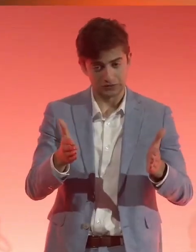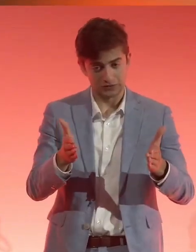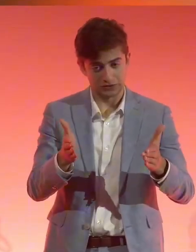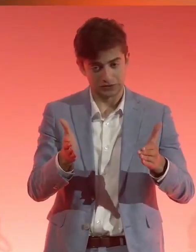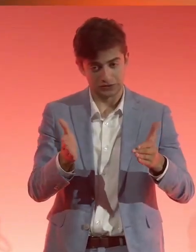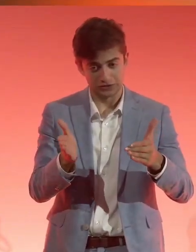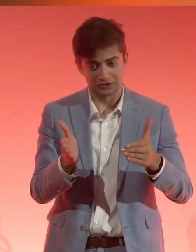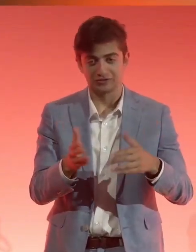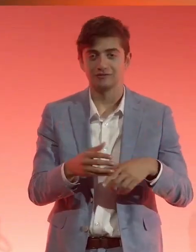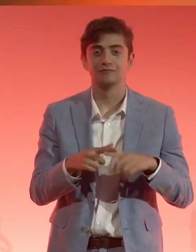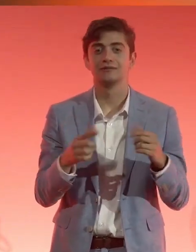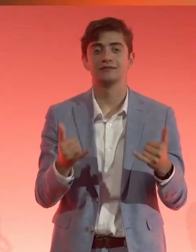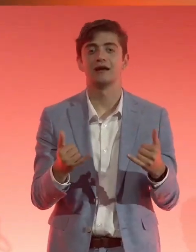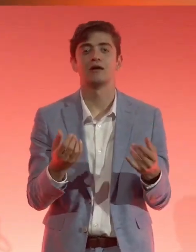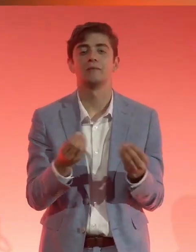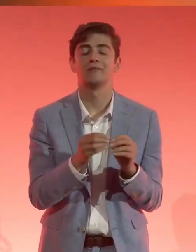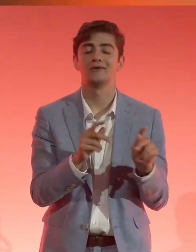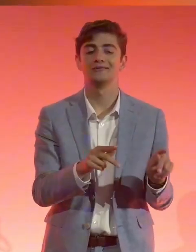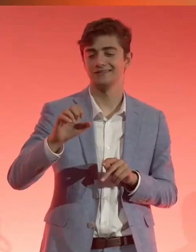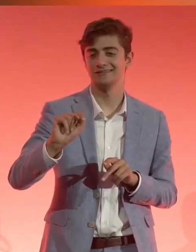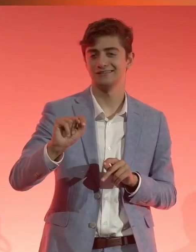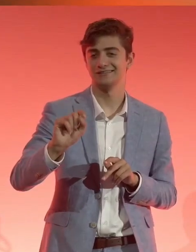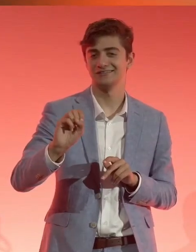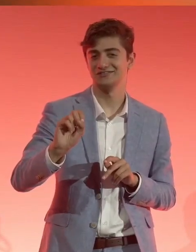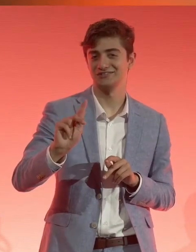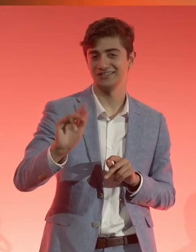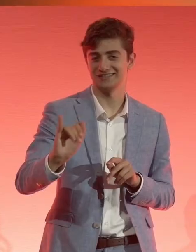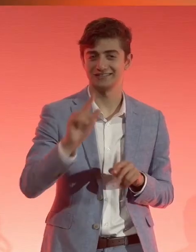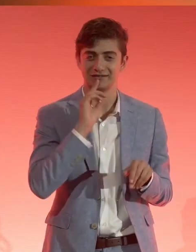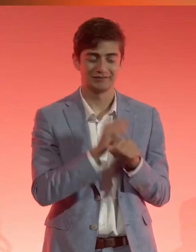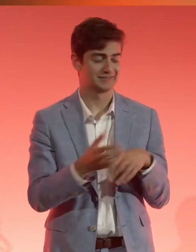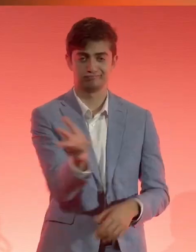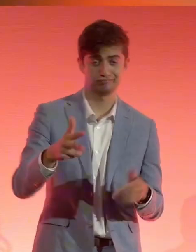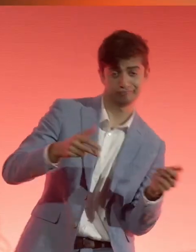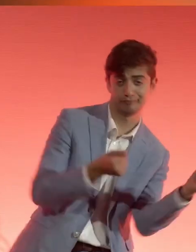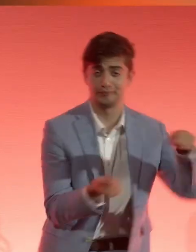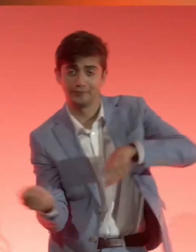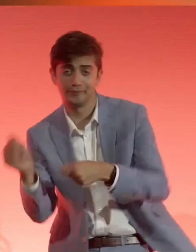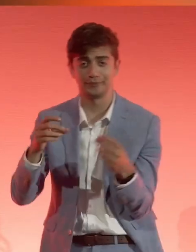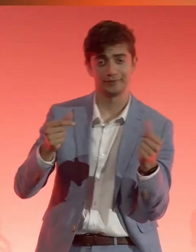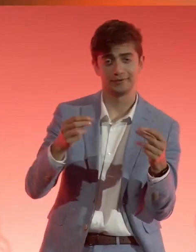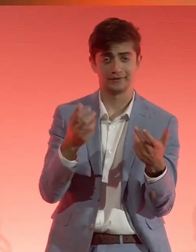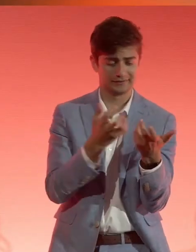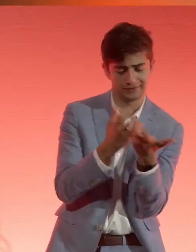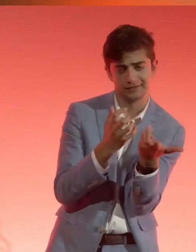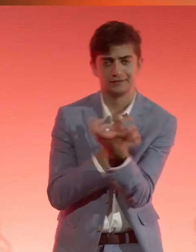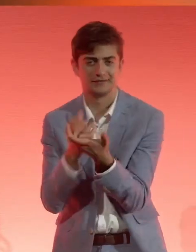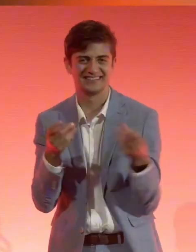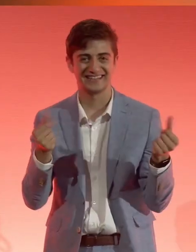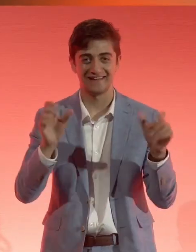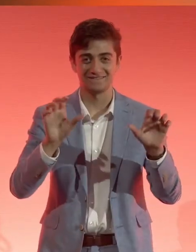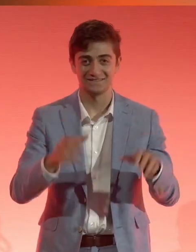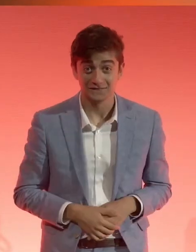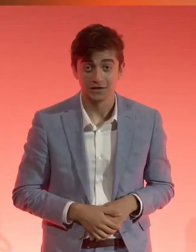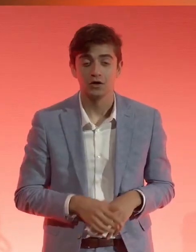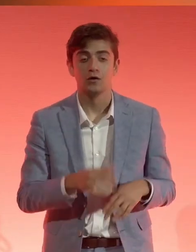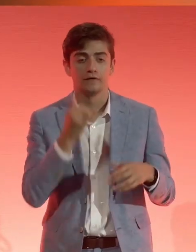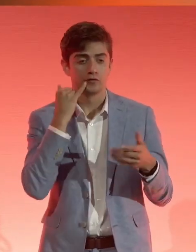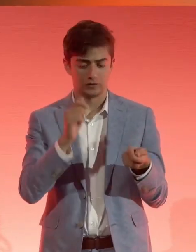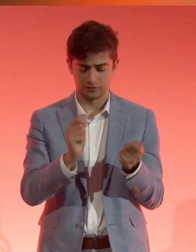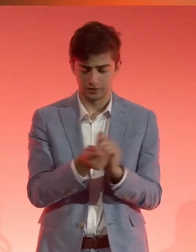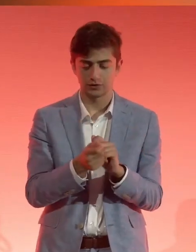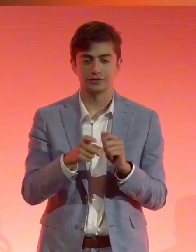Fun, breezy, actually fun to steer. And that's what you need to do in this stage. So in order to evolve, you got to know what to measure